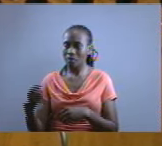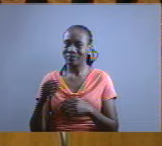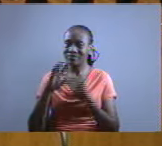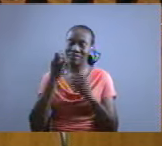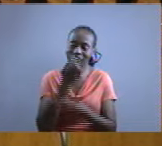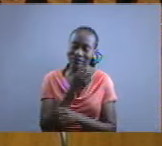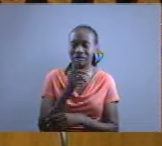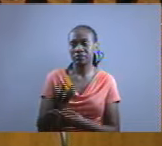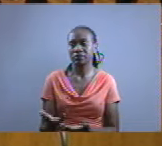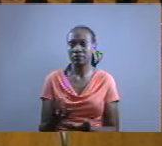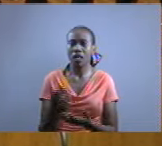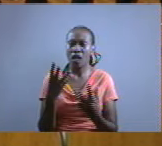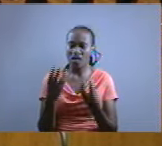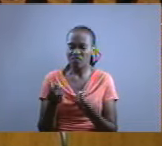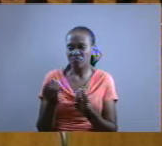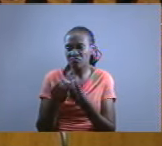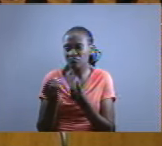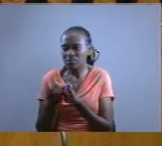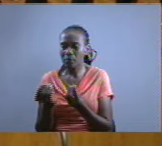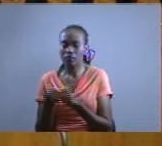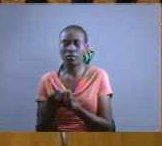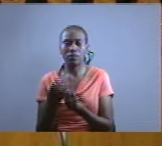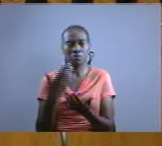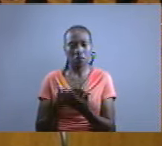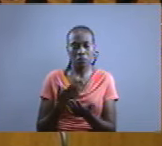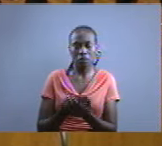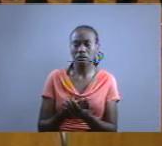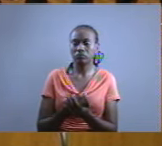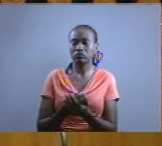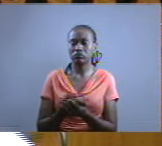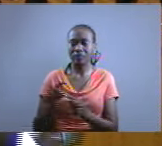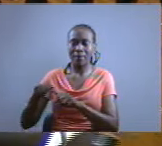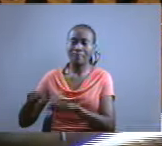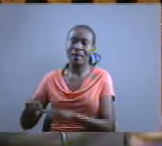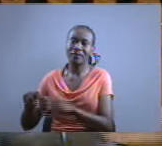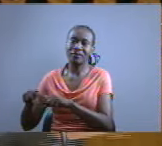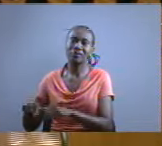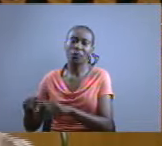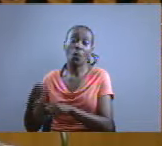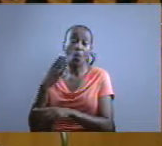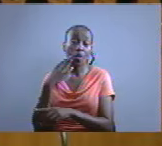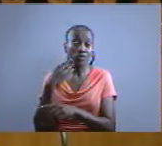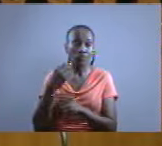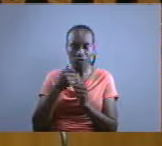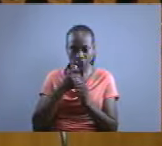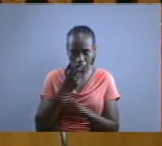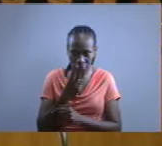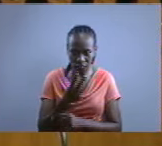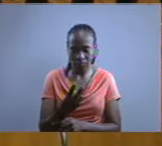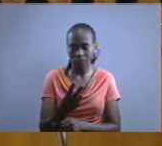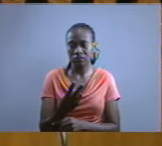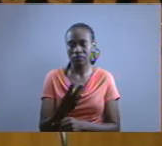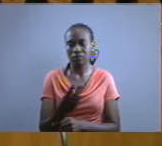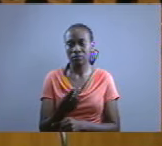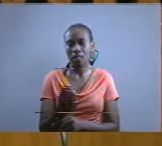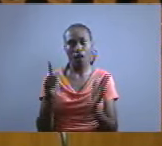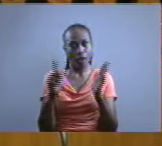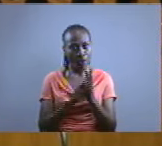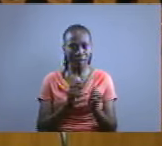we could have safely relied on our Constitution to address without having to lay down the